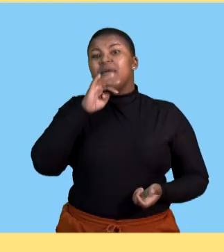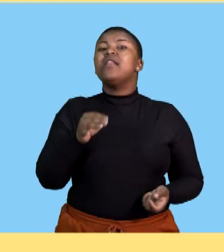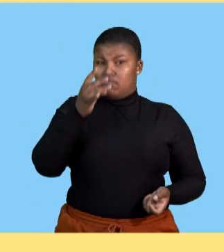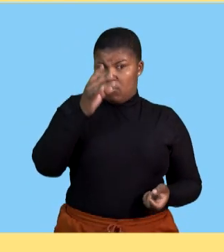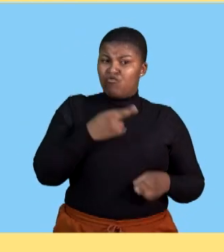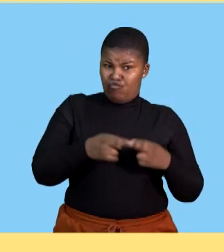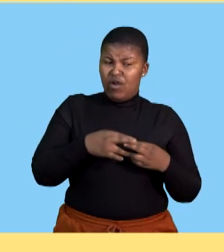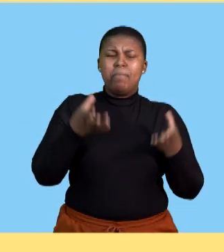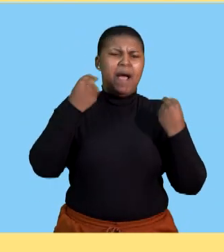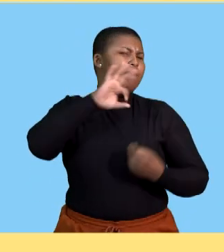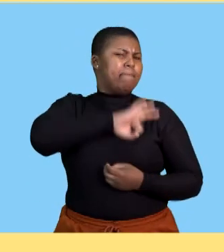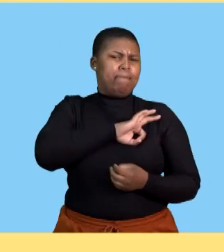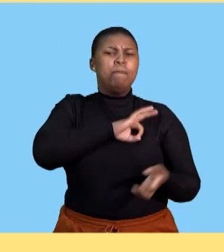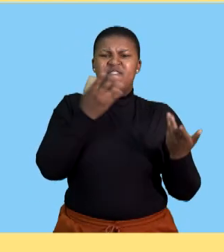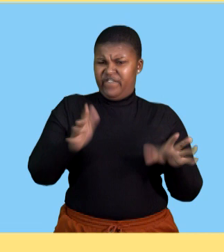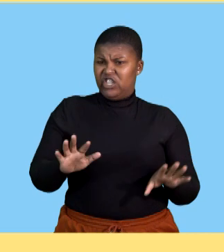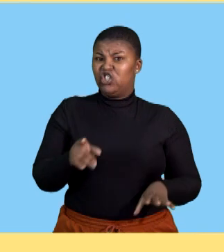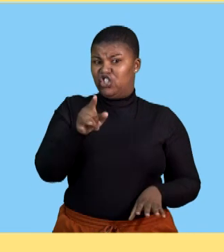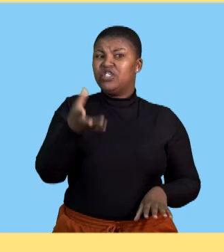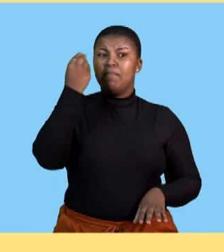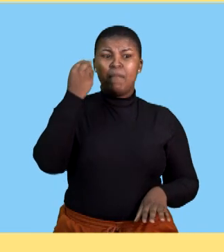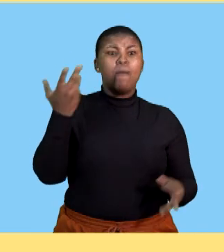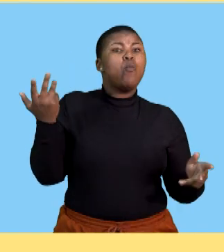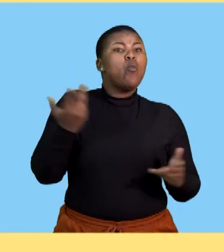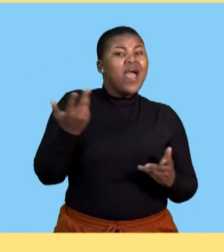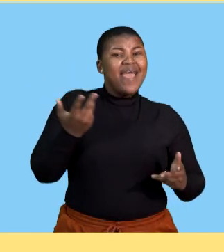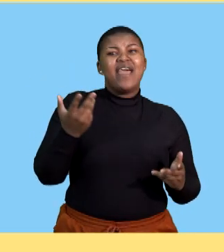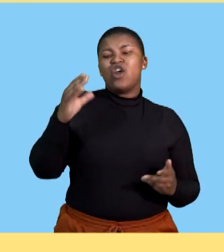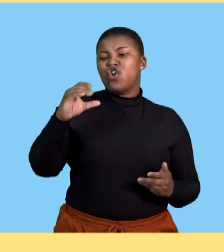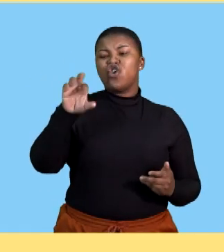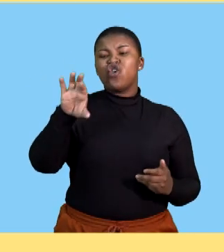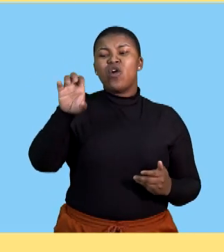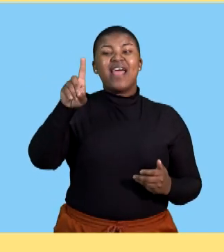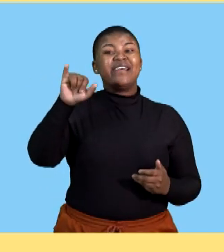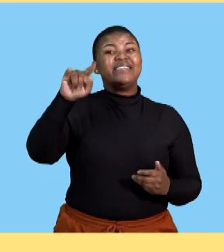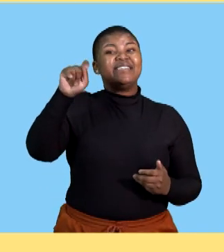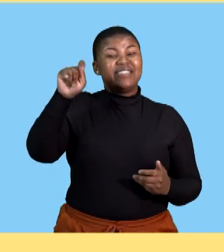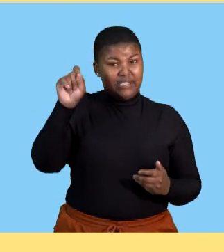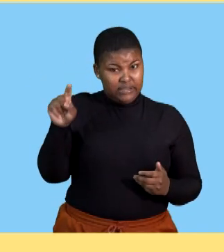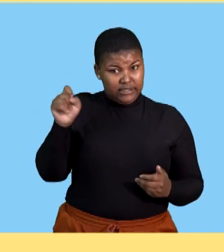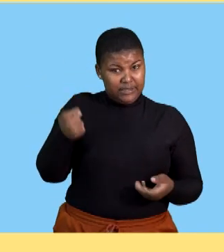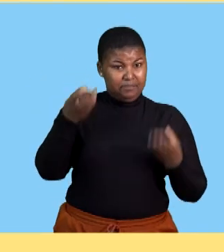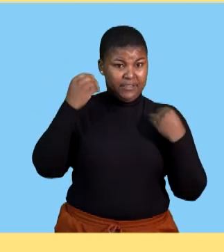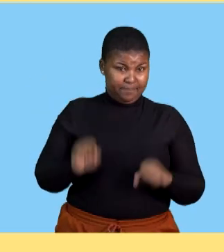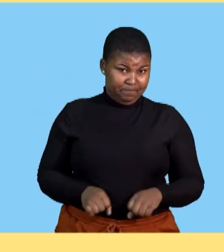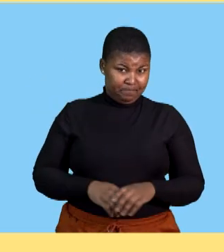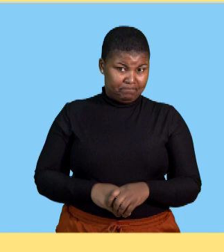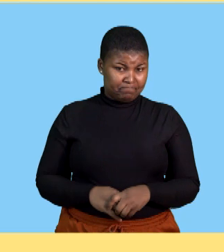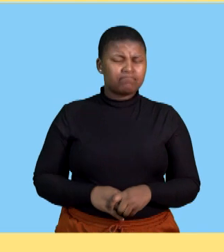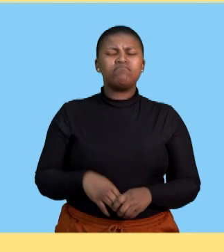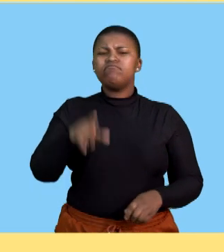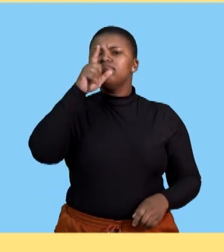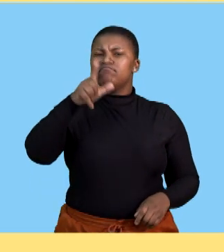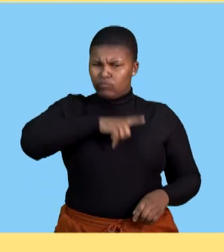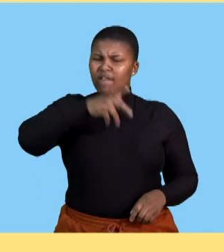rent that we receive, rent income. Hence you see it here on the credit side. We are then told that rent